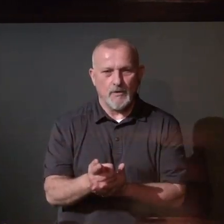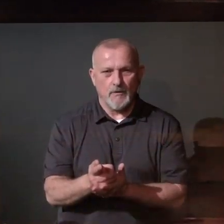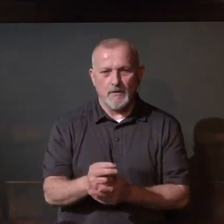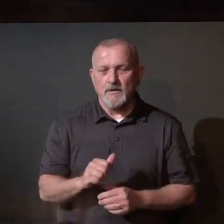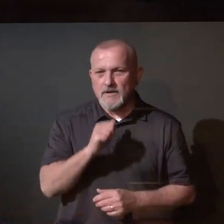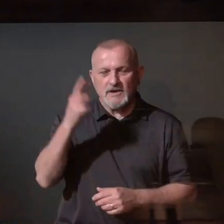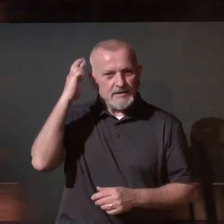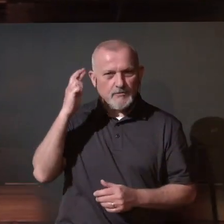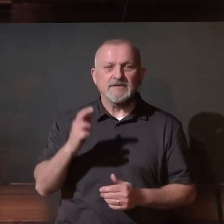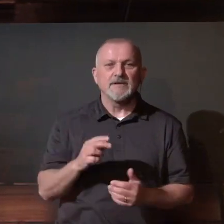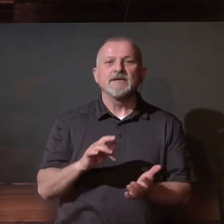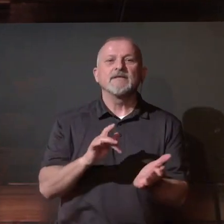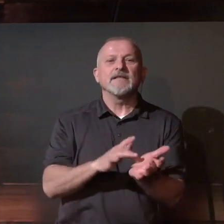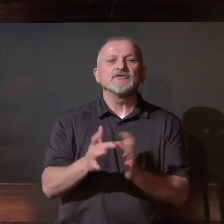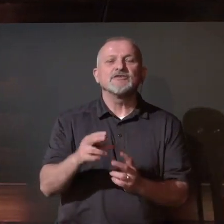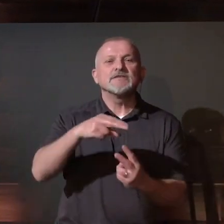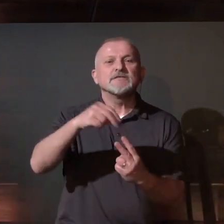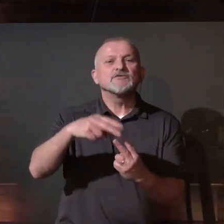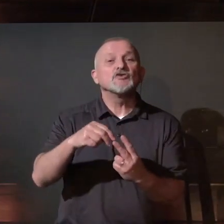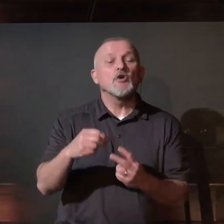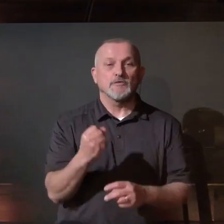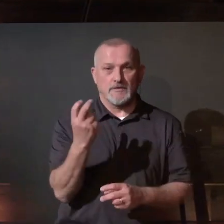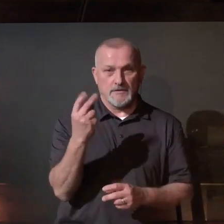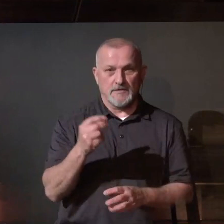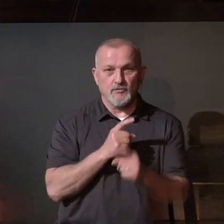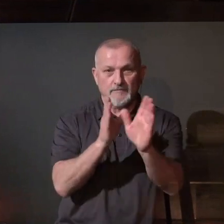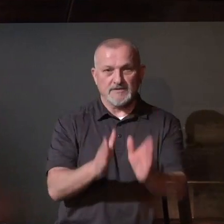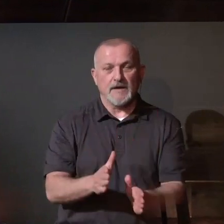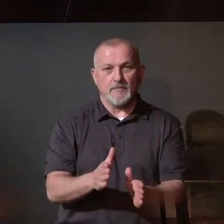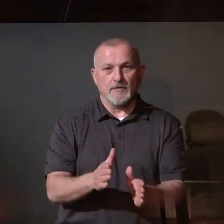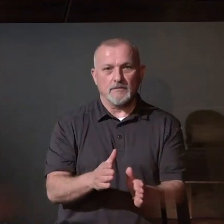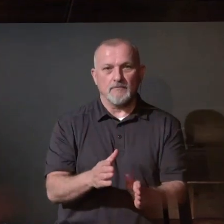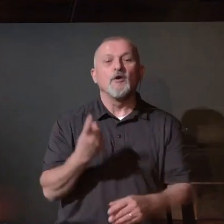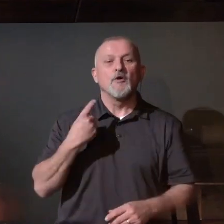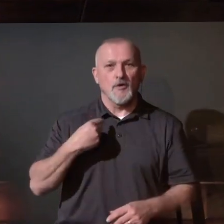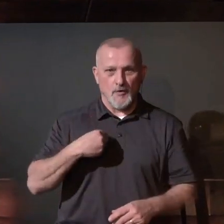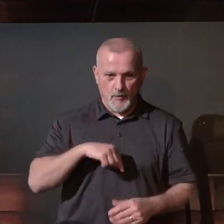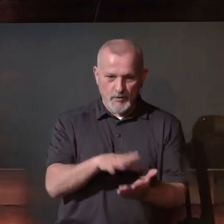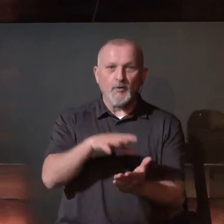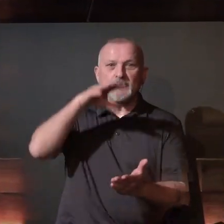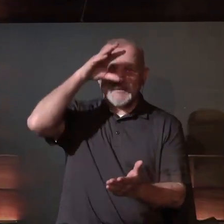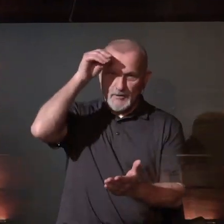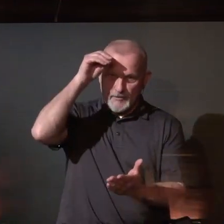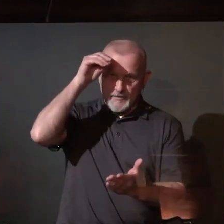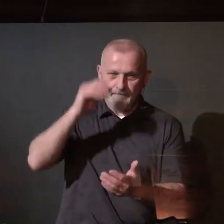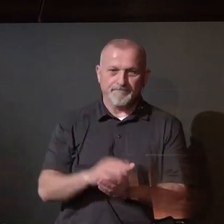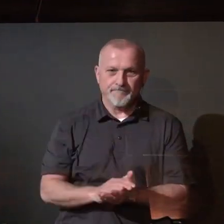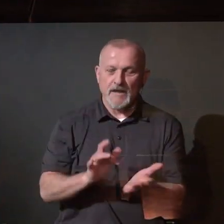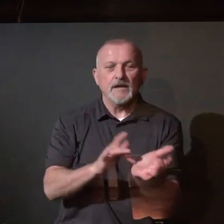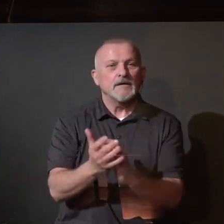Jesus picked his 12 disciples. Why did he do that? We're about to find out. Throughout Scripture,